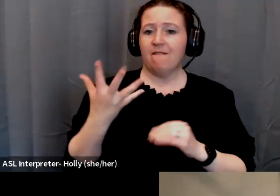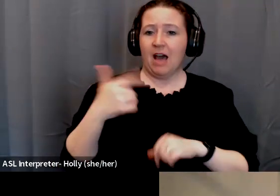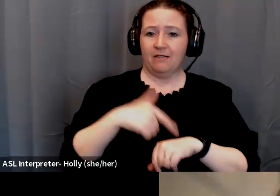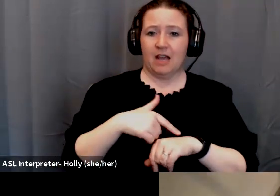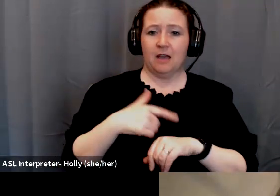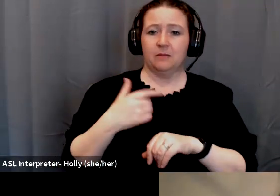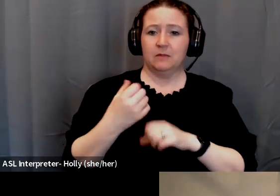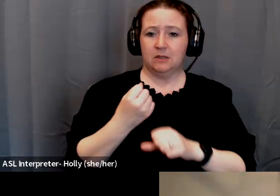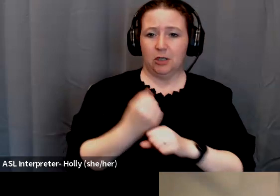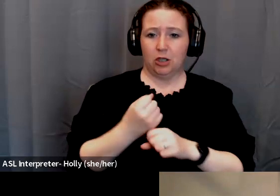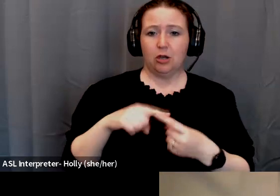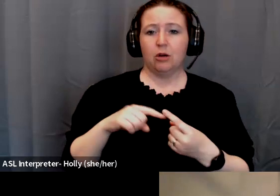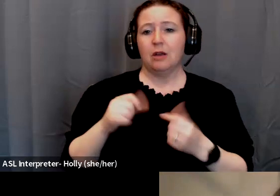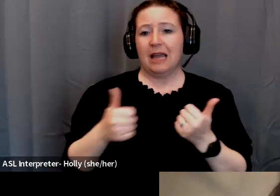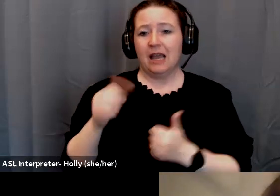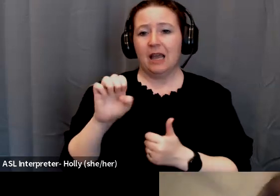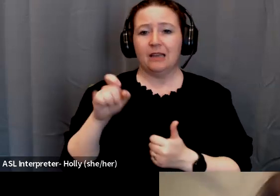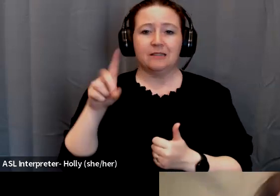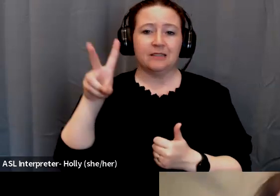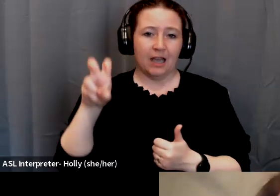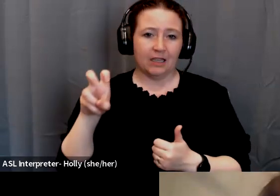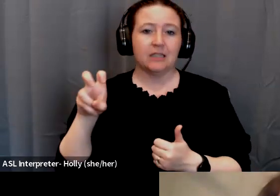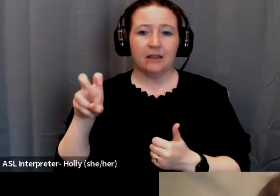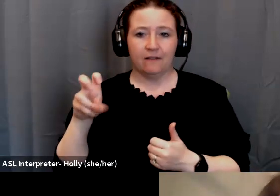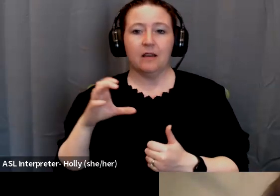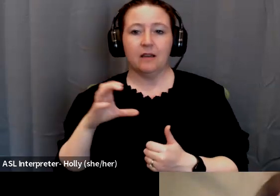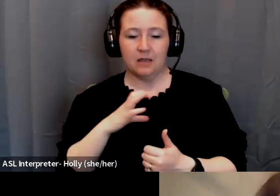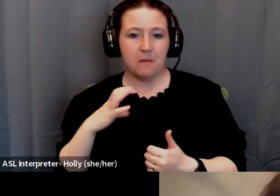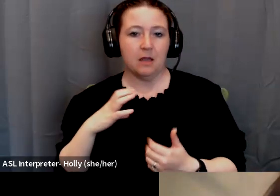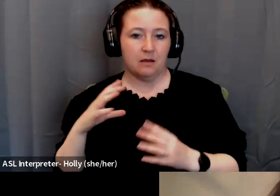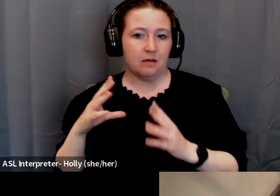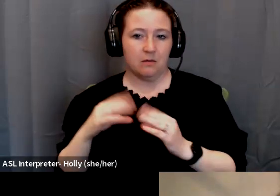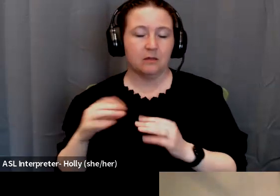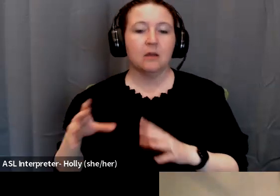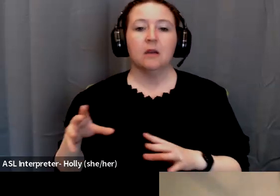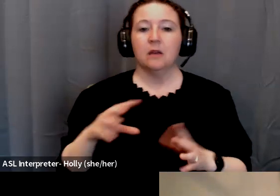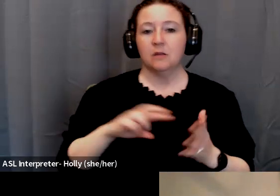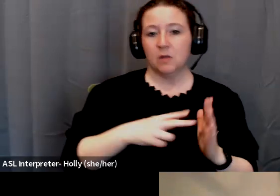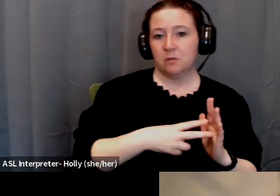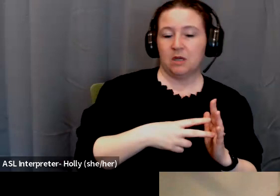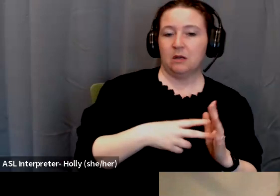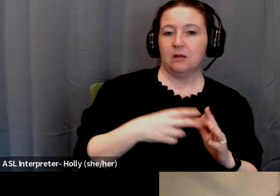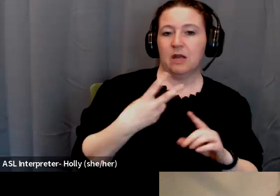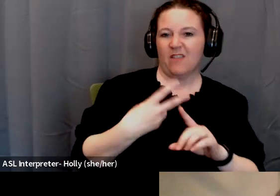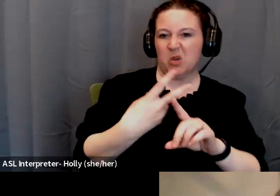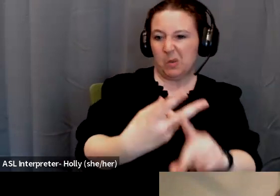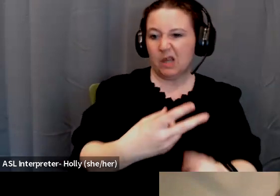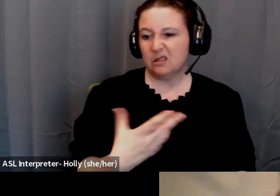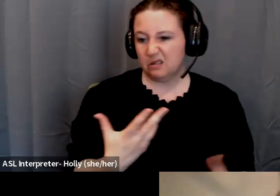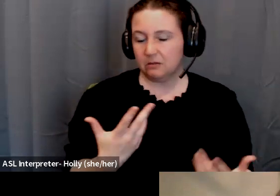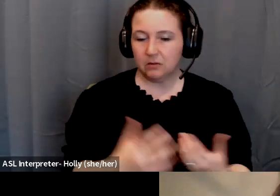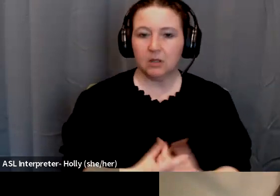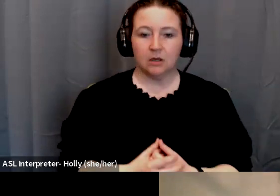executive committee meets. So every other month, it would be as long as, 60 days it might take before you'd get an answer on what was going to